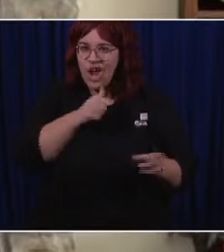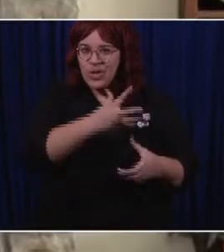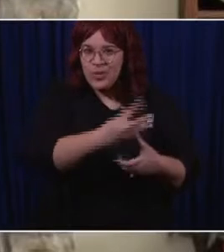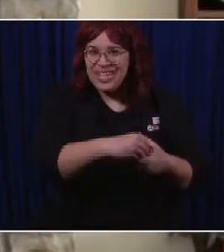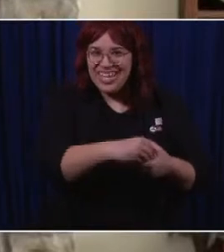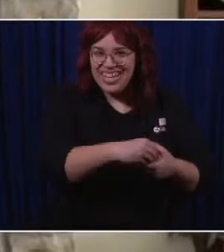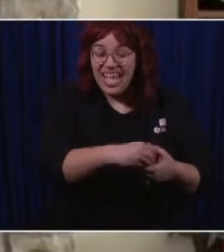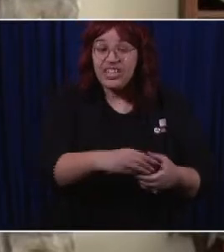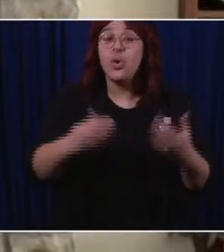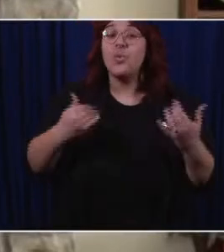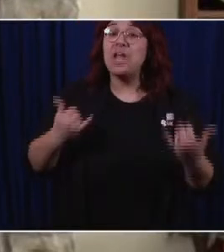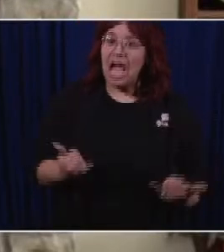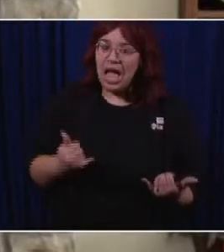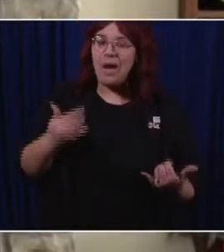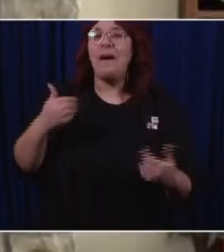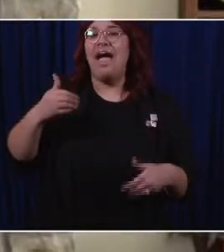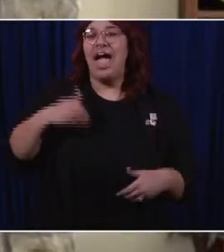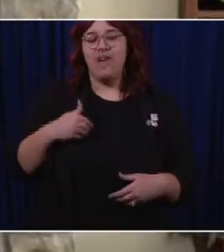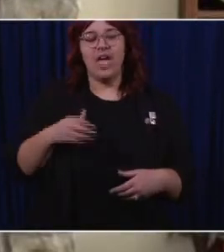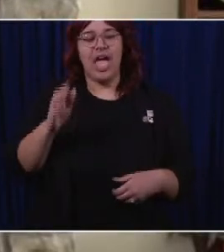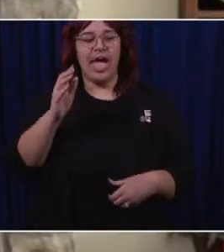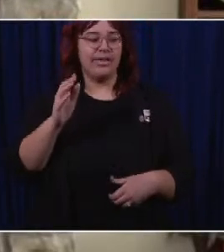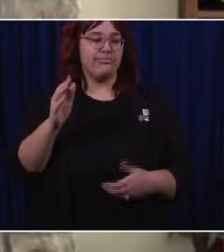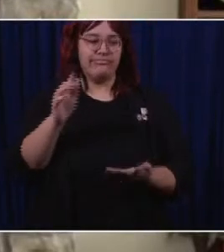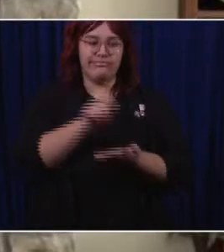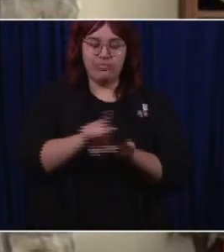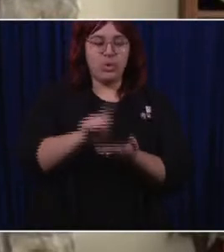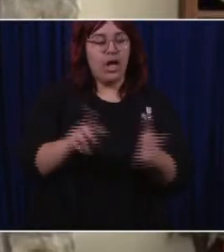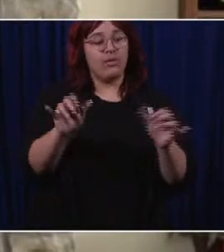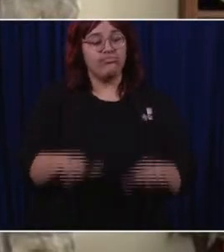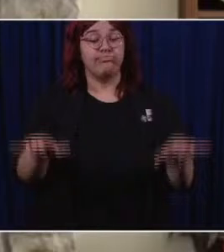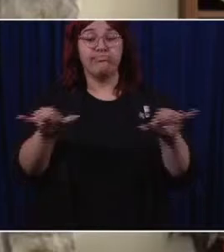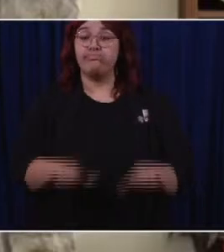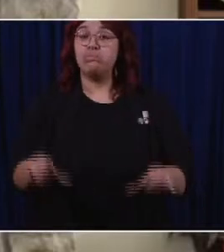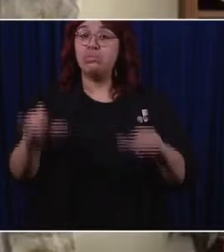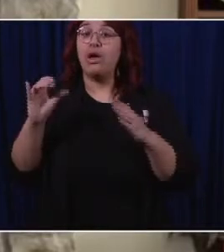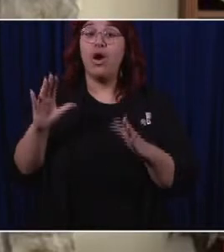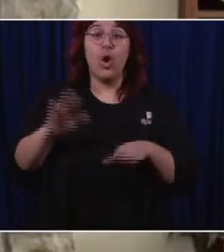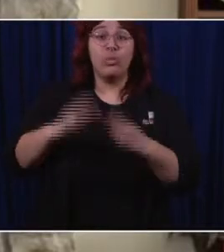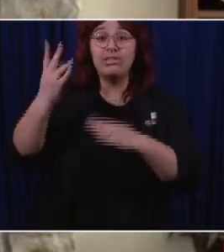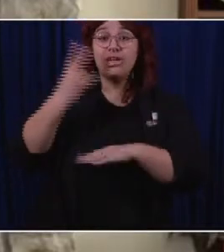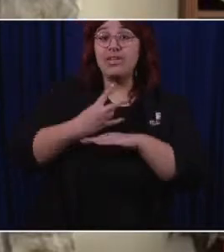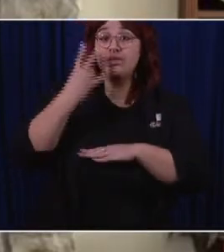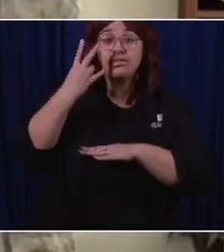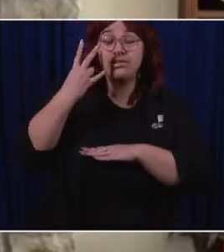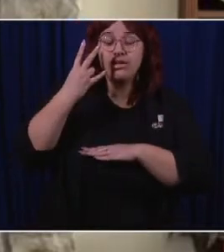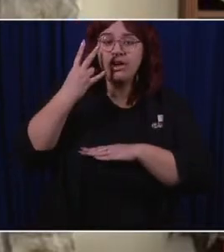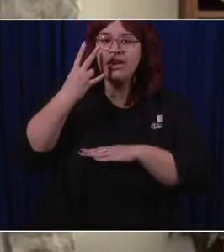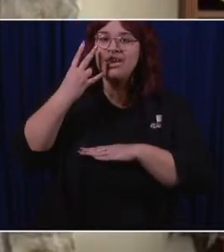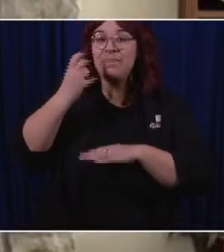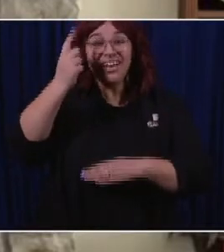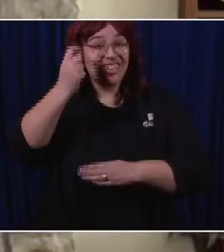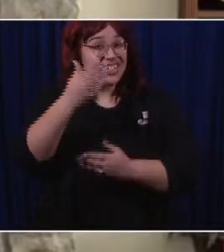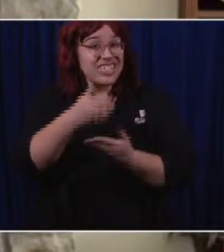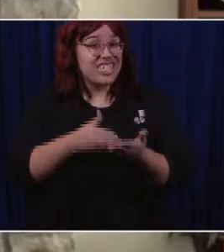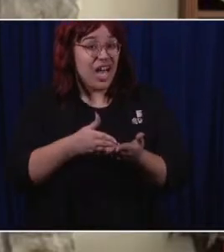much a 7-day-a-week operation. Not every place, because some places have already run out by the time they reach that